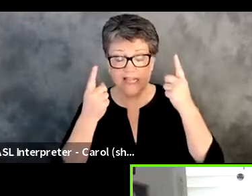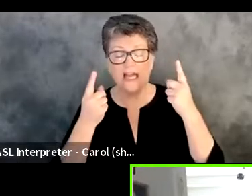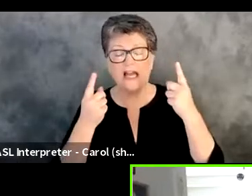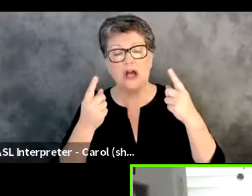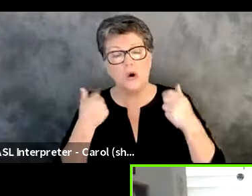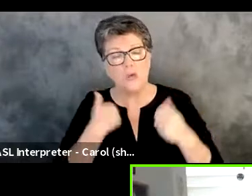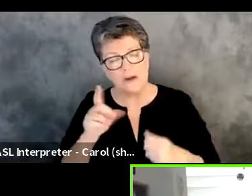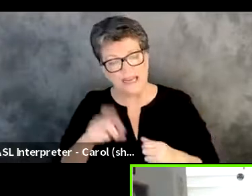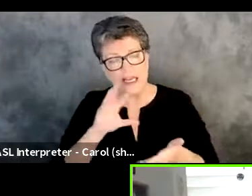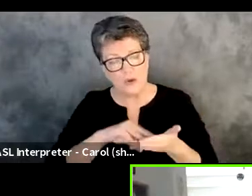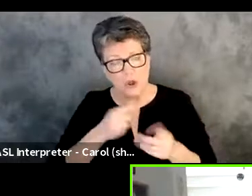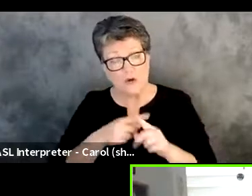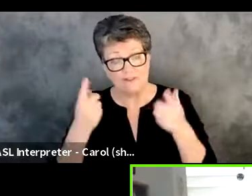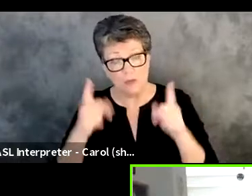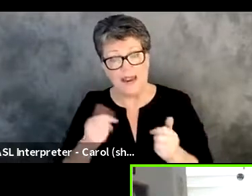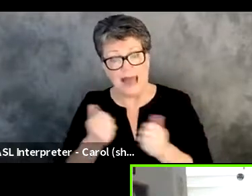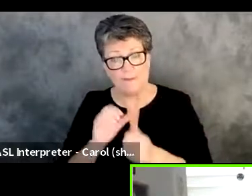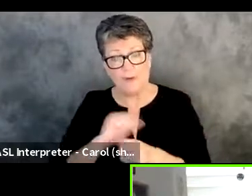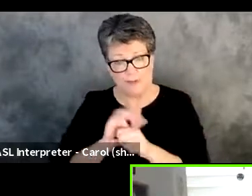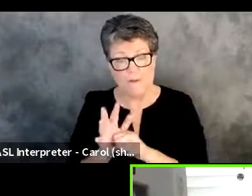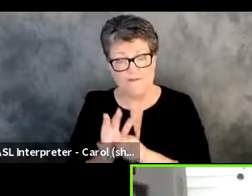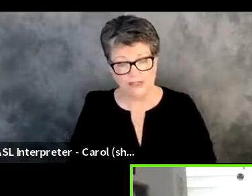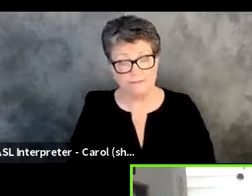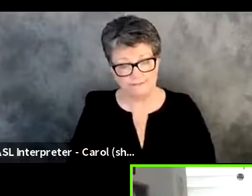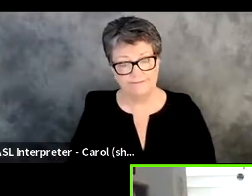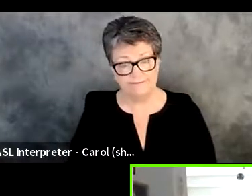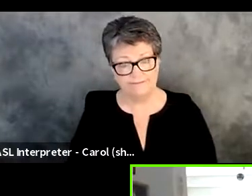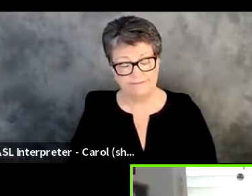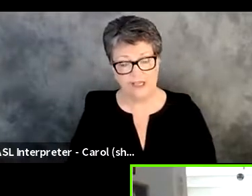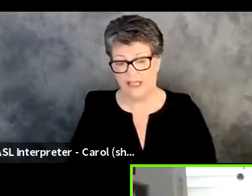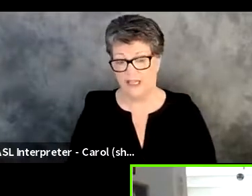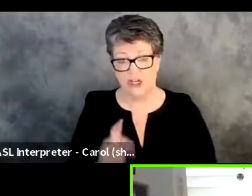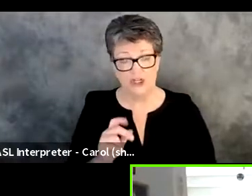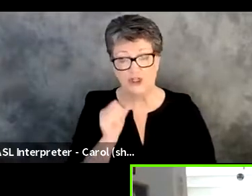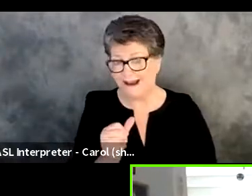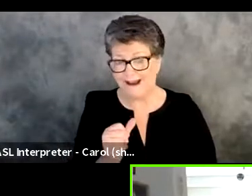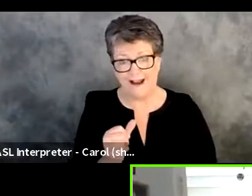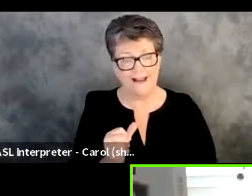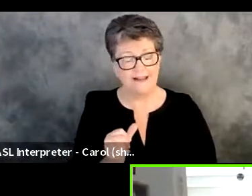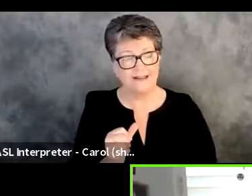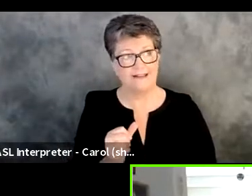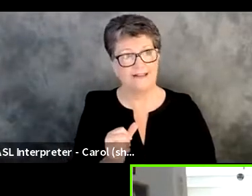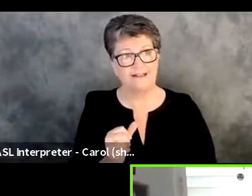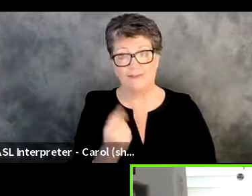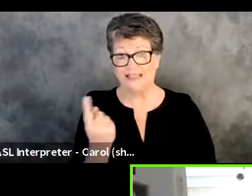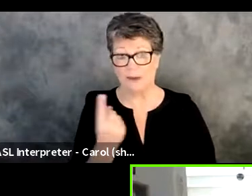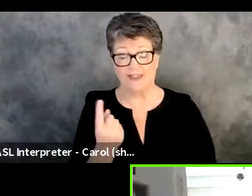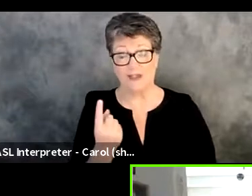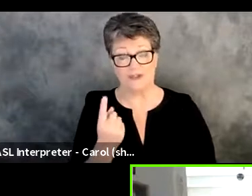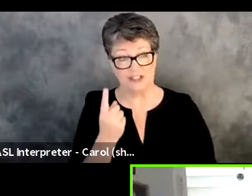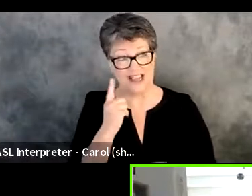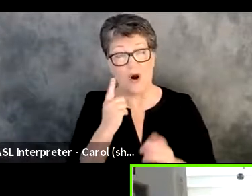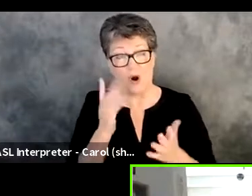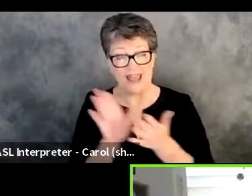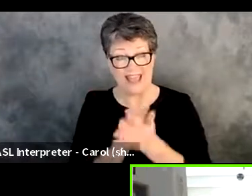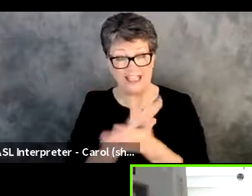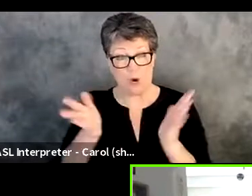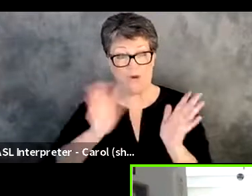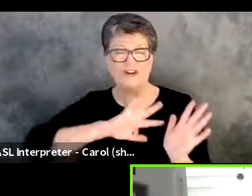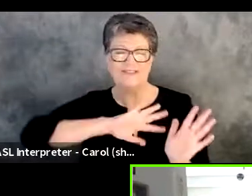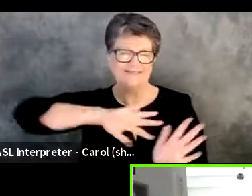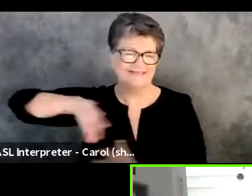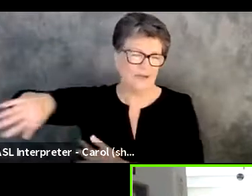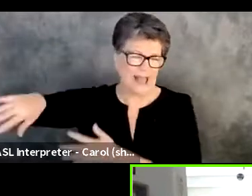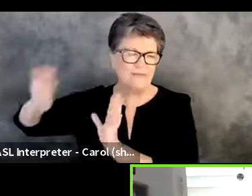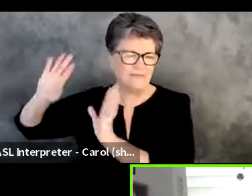to learn from what happened with COVID. And it shouldn't be something that we just put to the back of our mind and say,